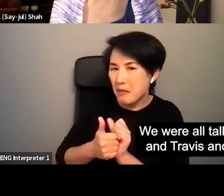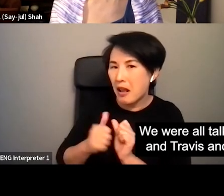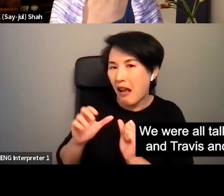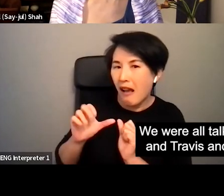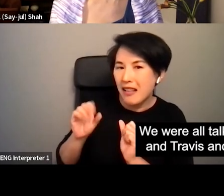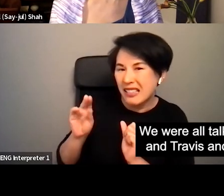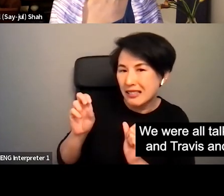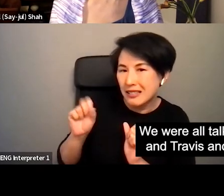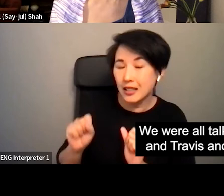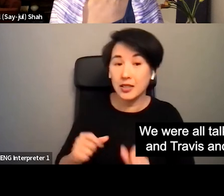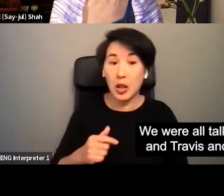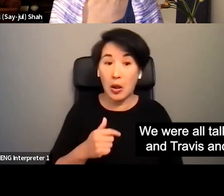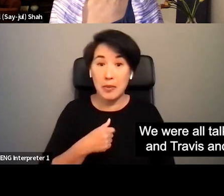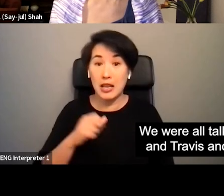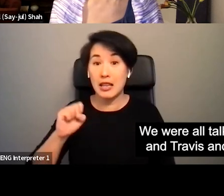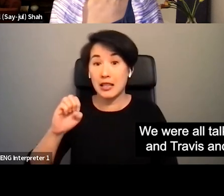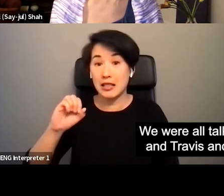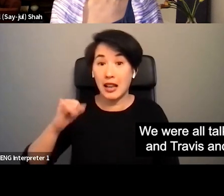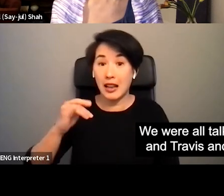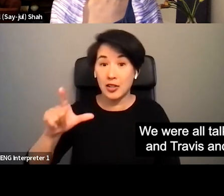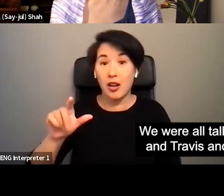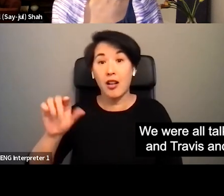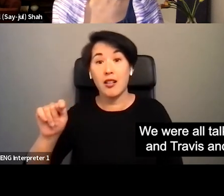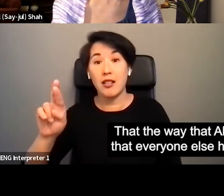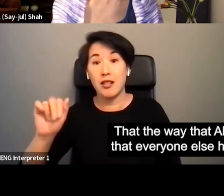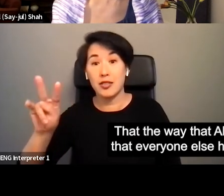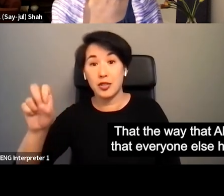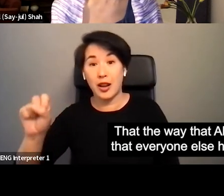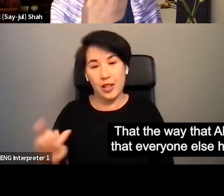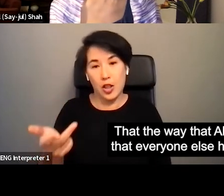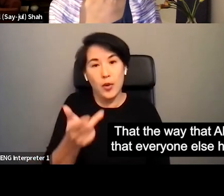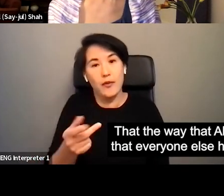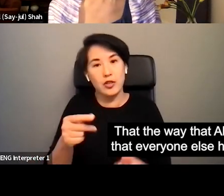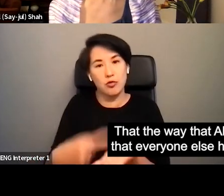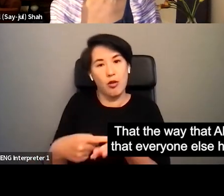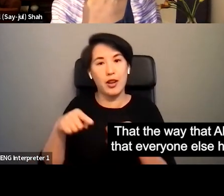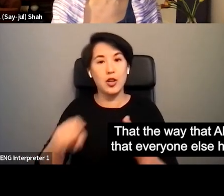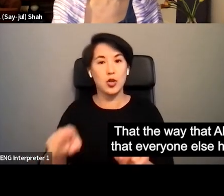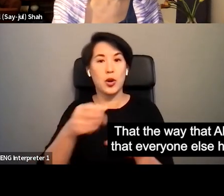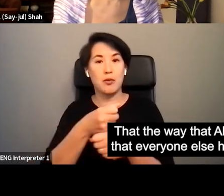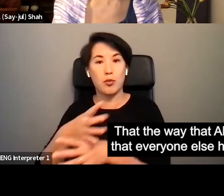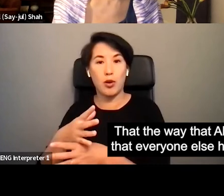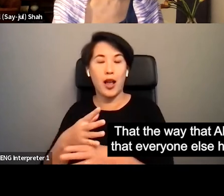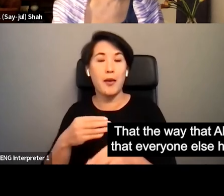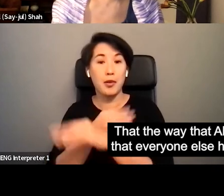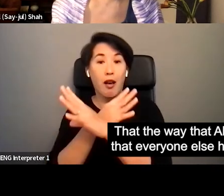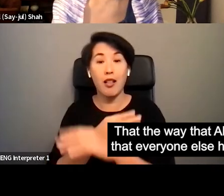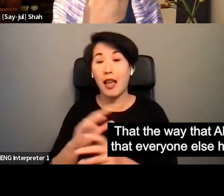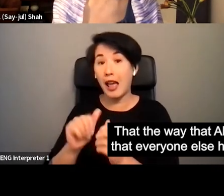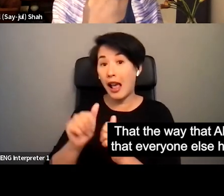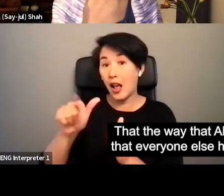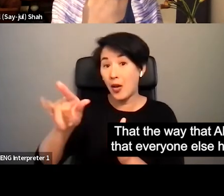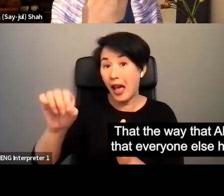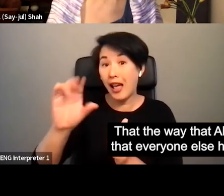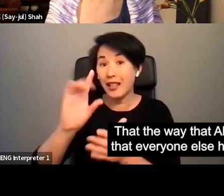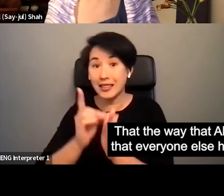and Travis and I, in the prep call, that the way that Alice designs and the way that everyone